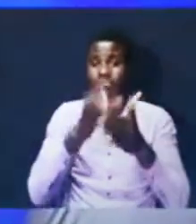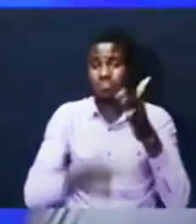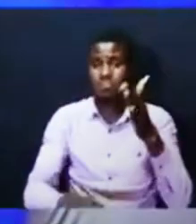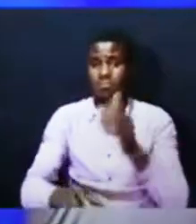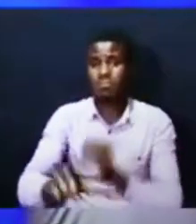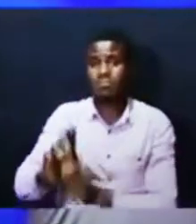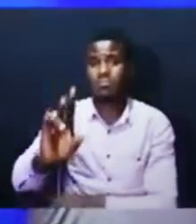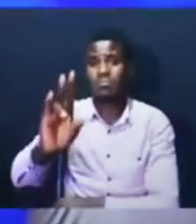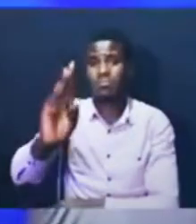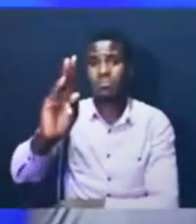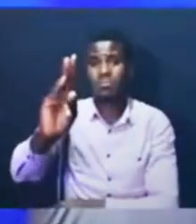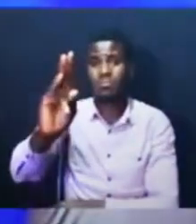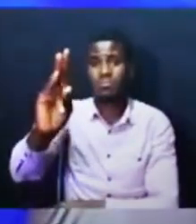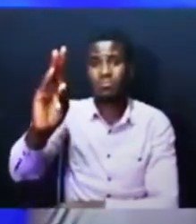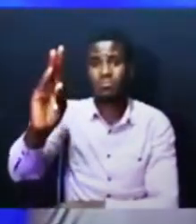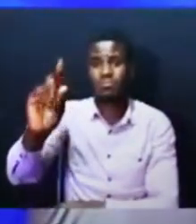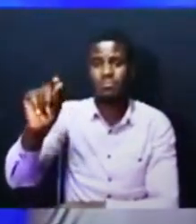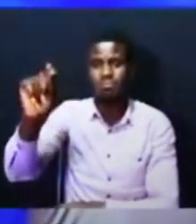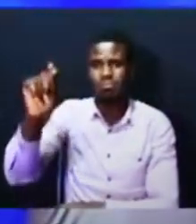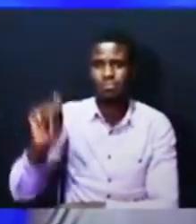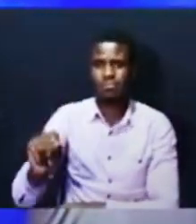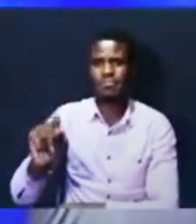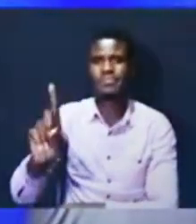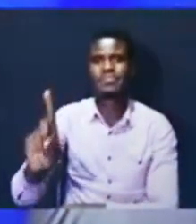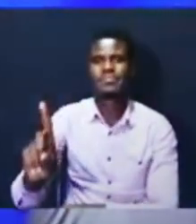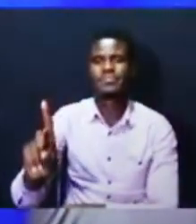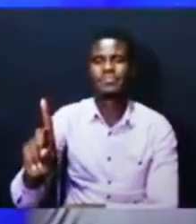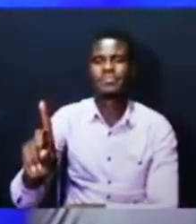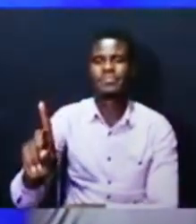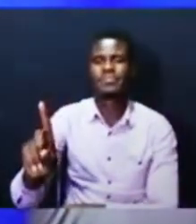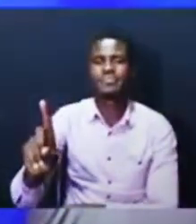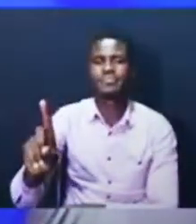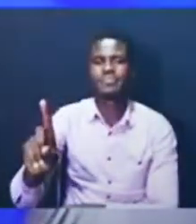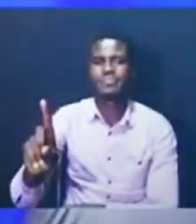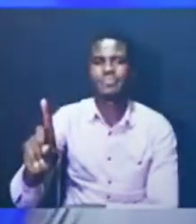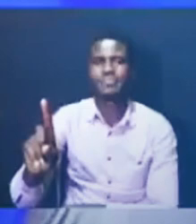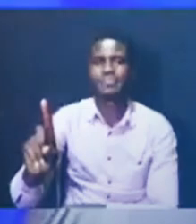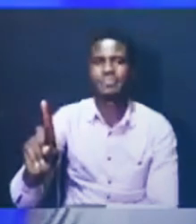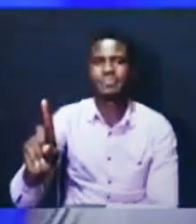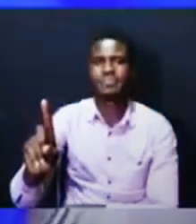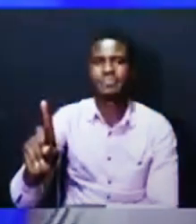and let's take the verse 1. Luke 17, 1.